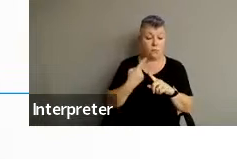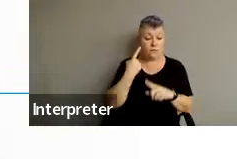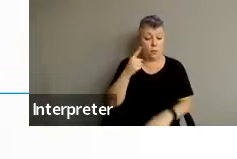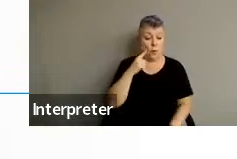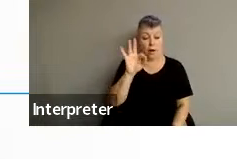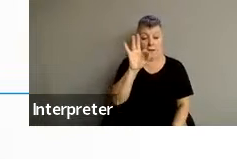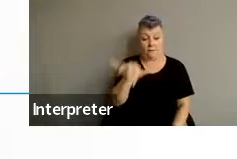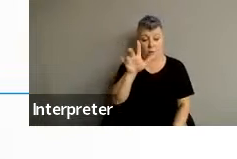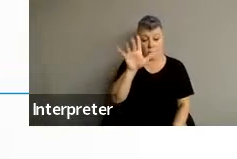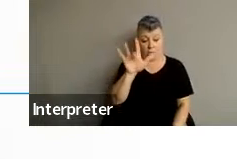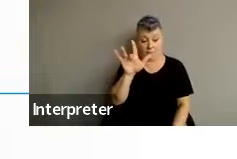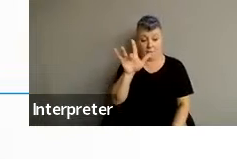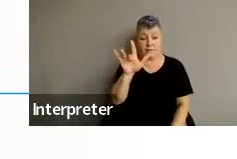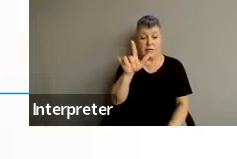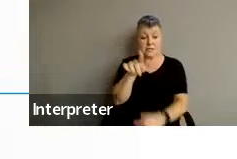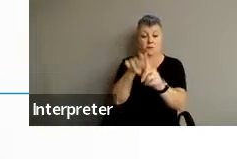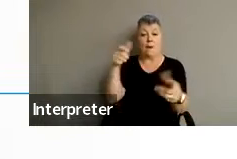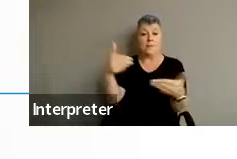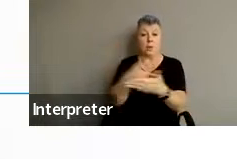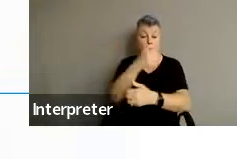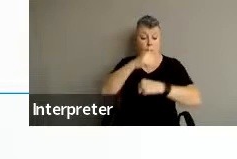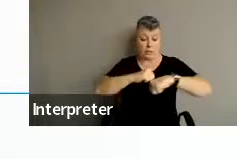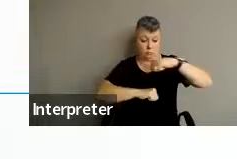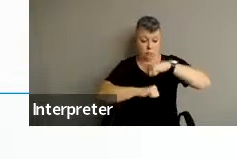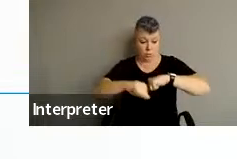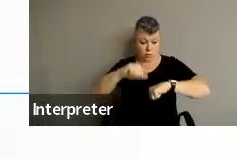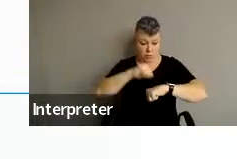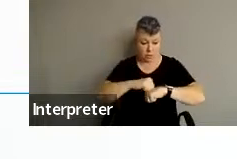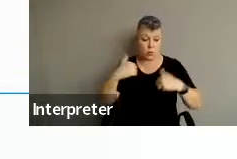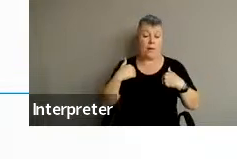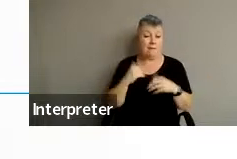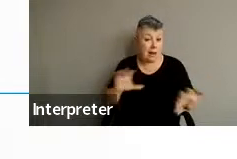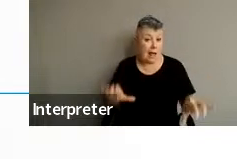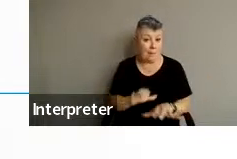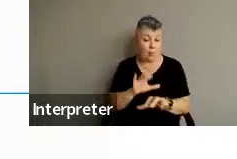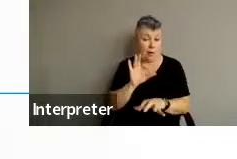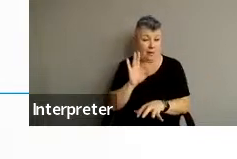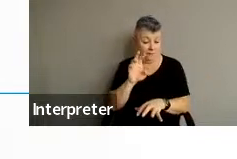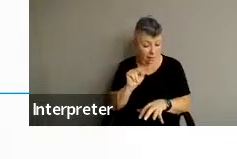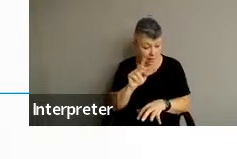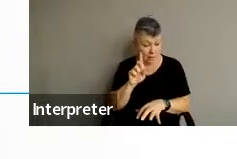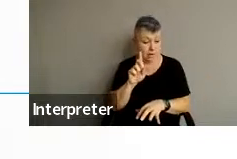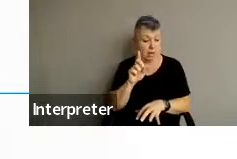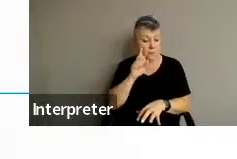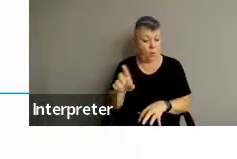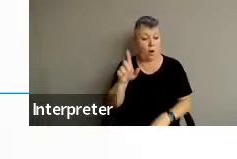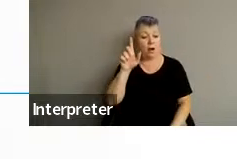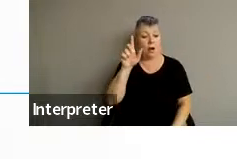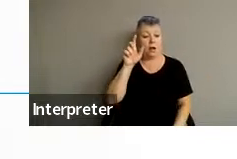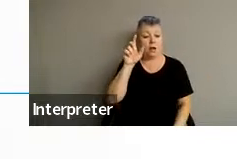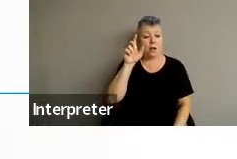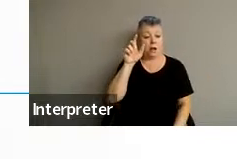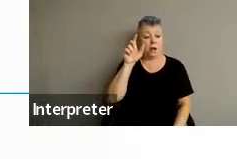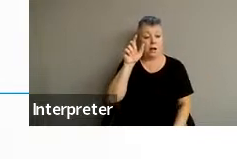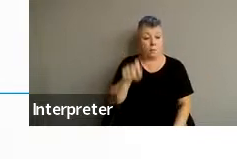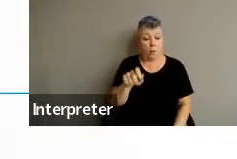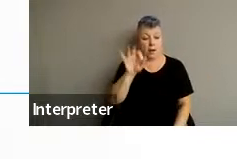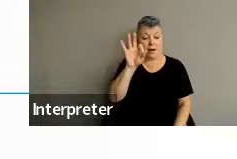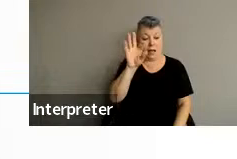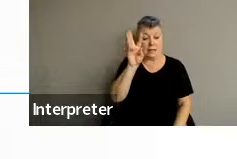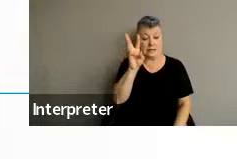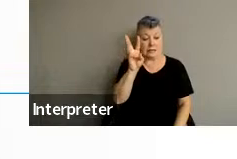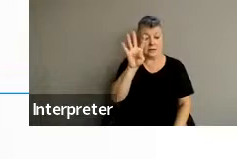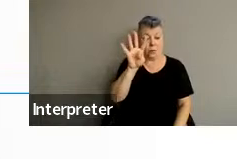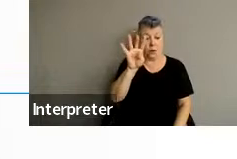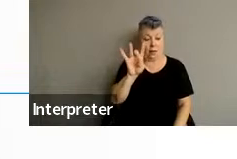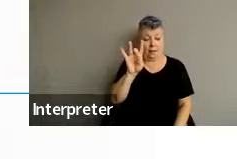district approve the levy as follows for an operating fund of 0.9648 cents. Again, we do not have a debt service fund, so there's